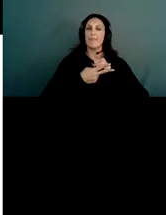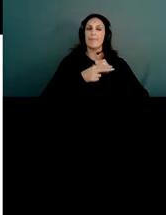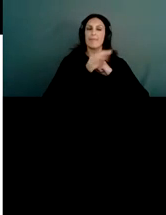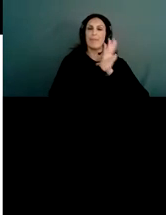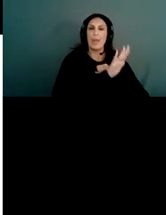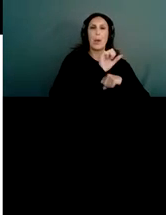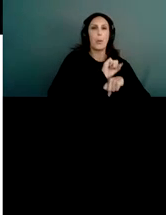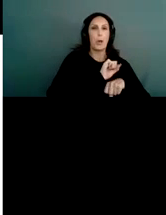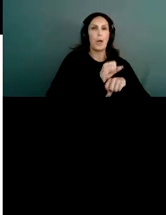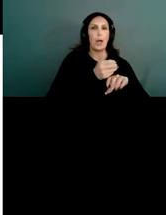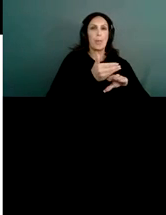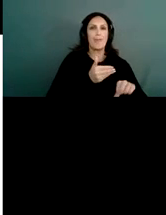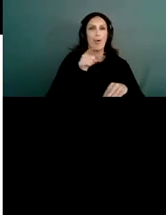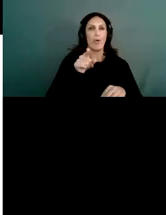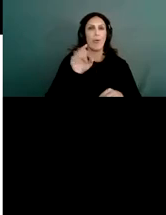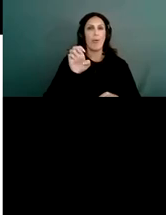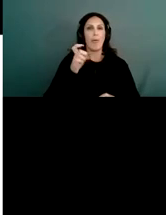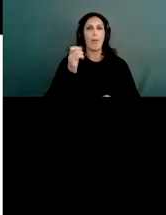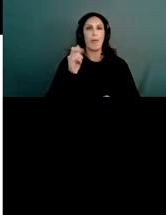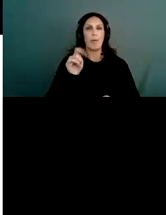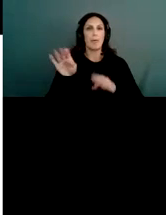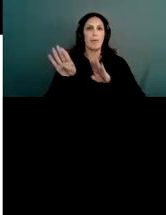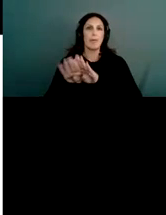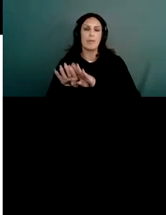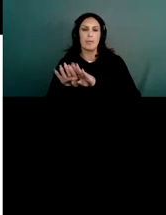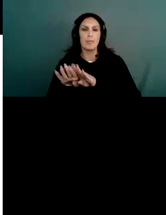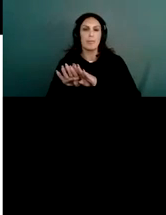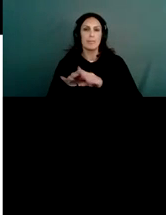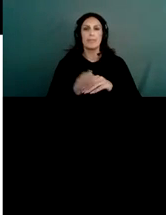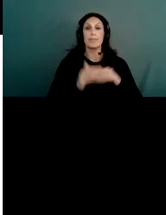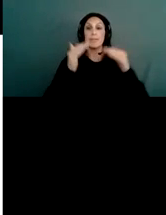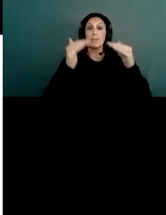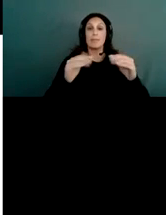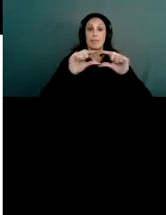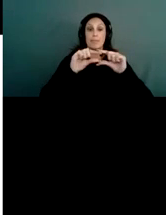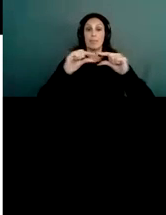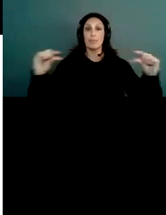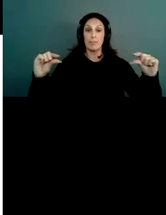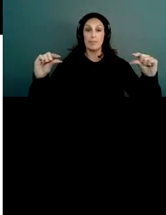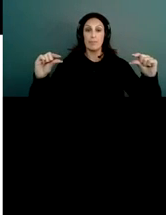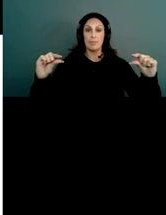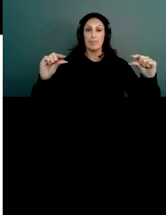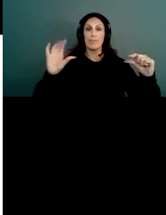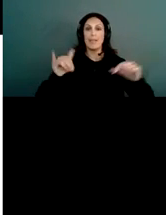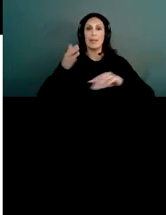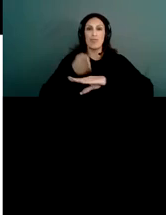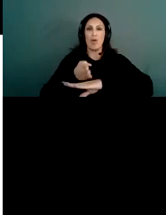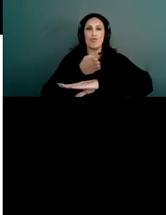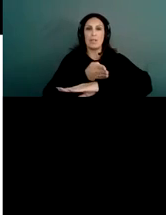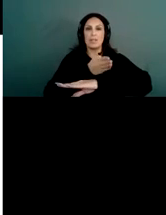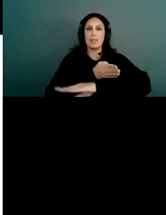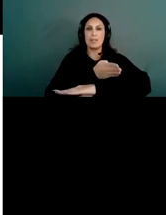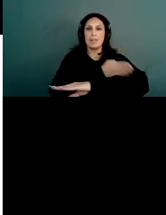Located at the bottom of this screen, you'll see a progress bar for the unit that your child is on. And